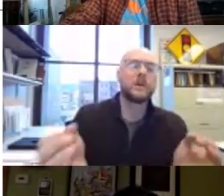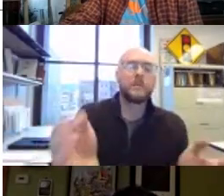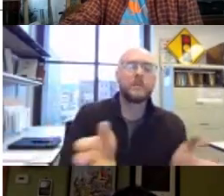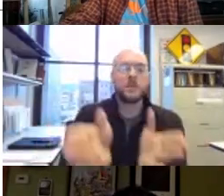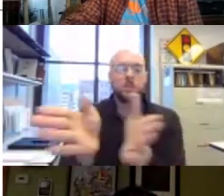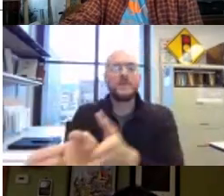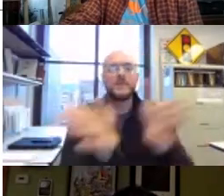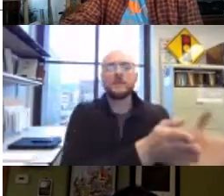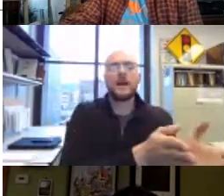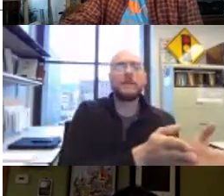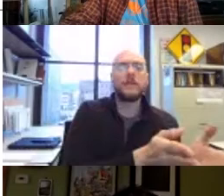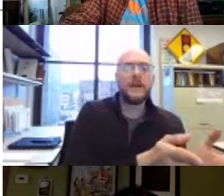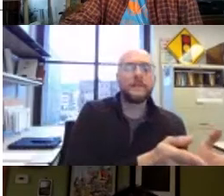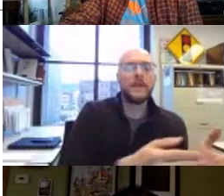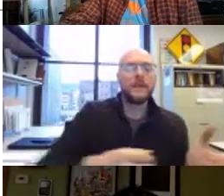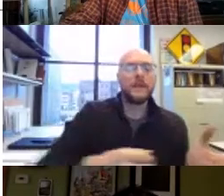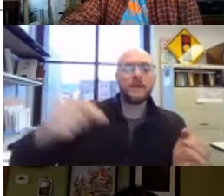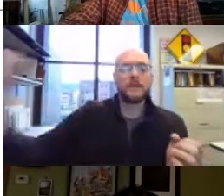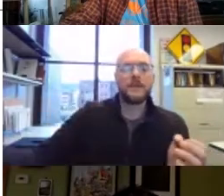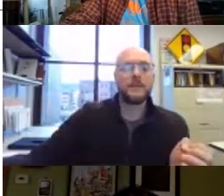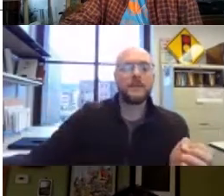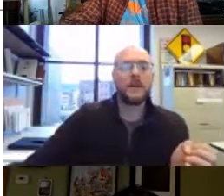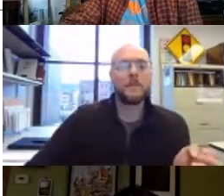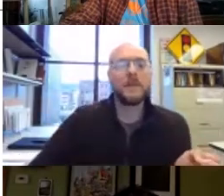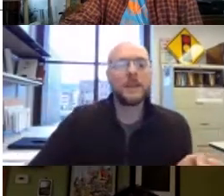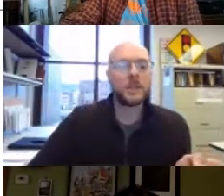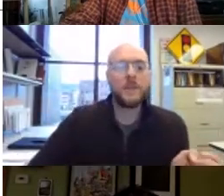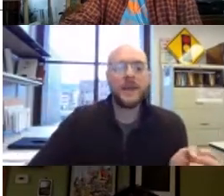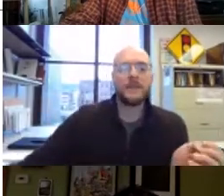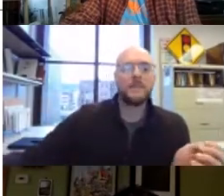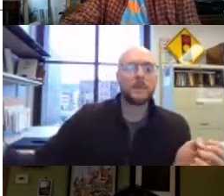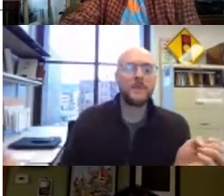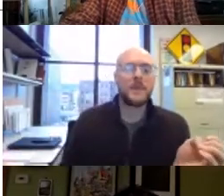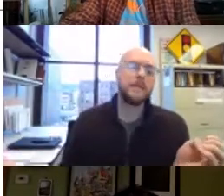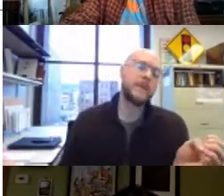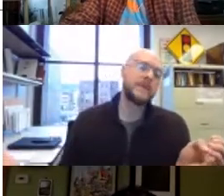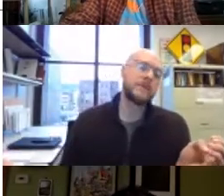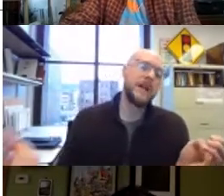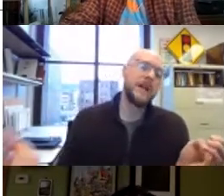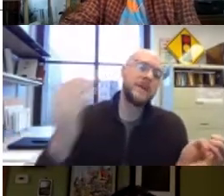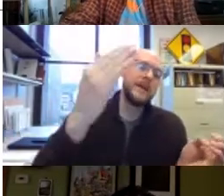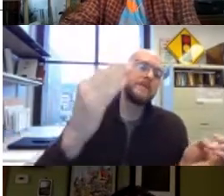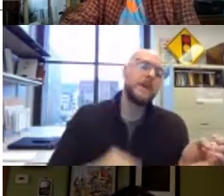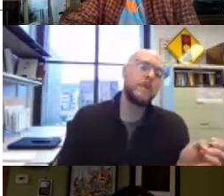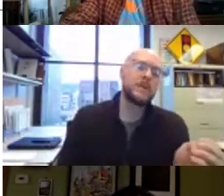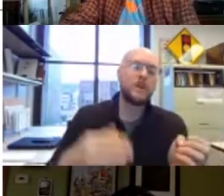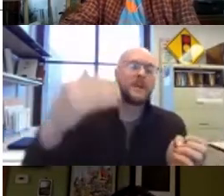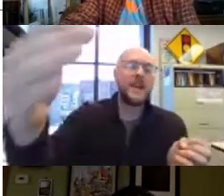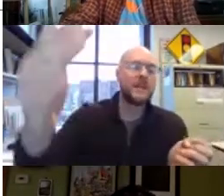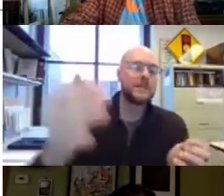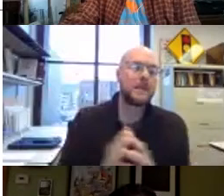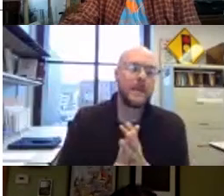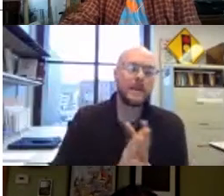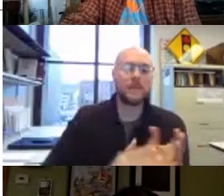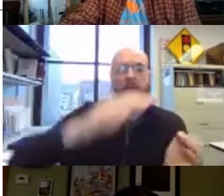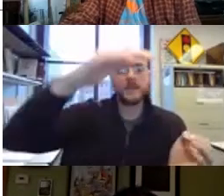is where we're able to just shift the center line a little bit to get a bit of extra space and be able to fit that bicycle climbing lane while still